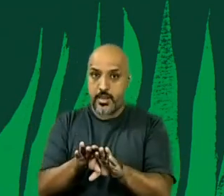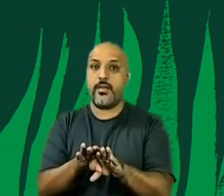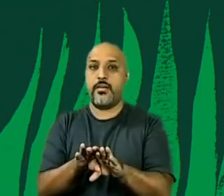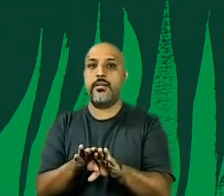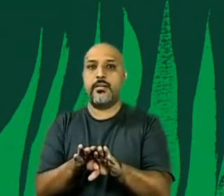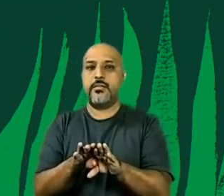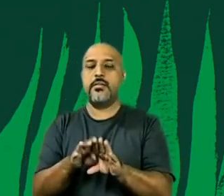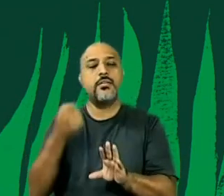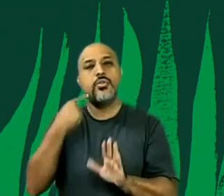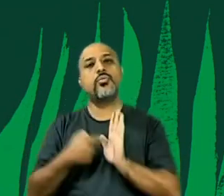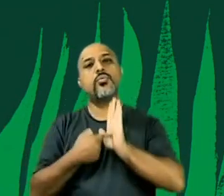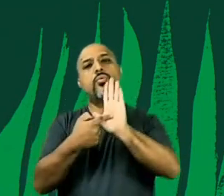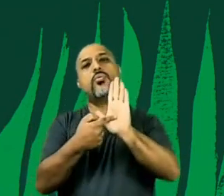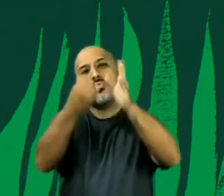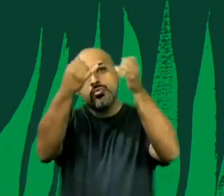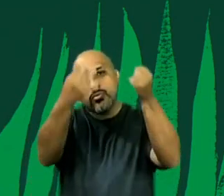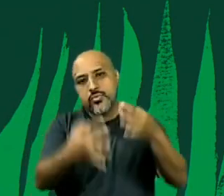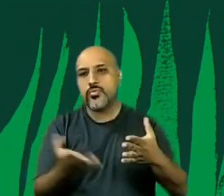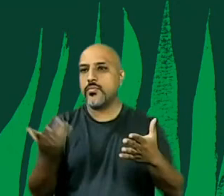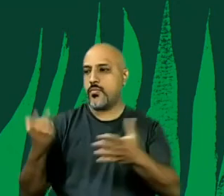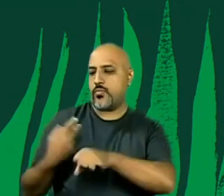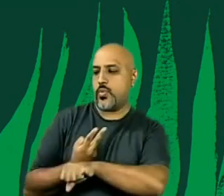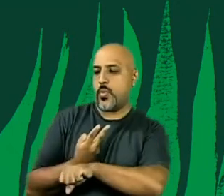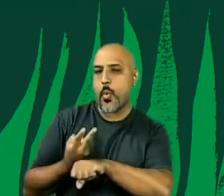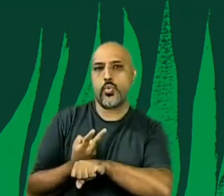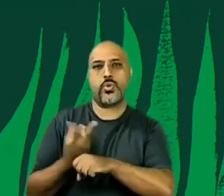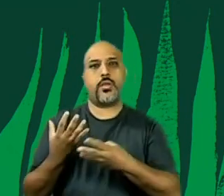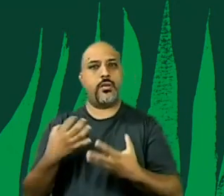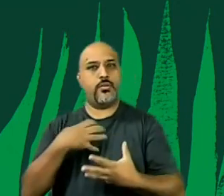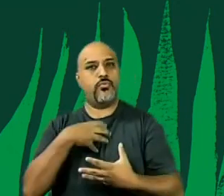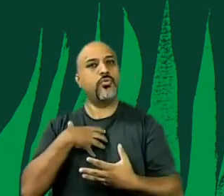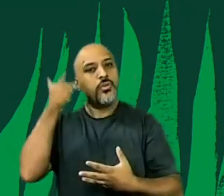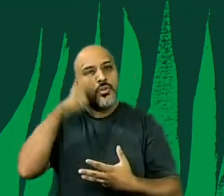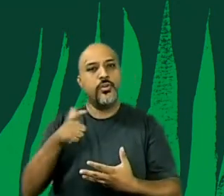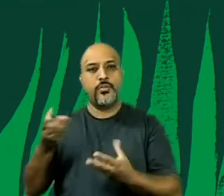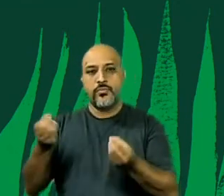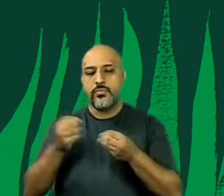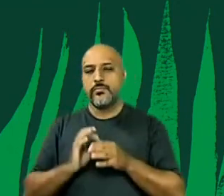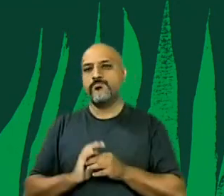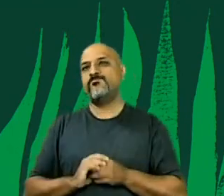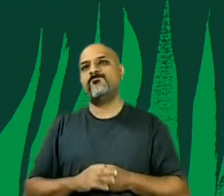which places us, or it is a place of search, which